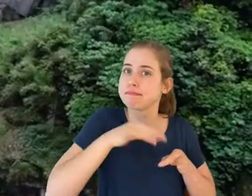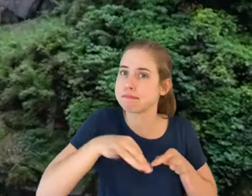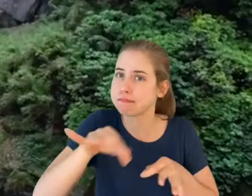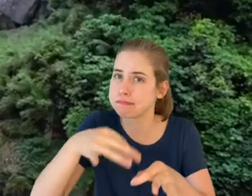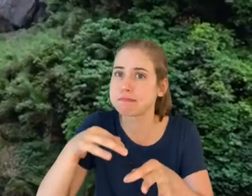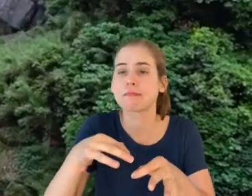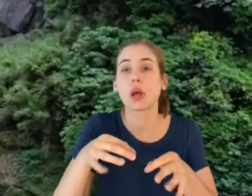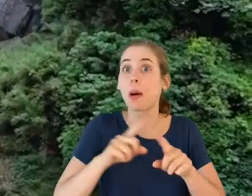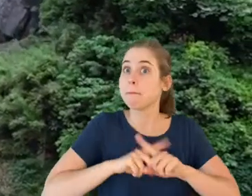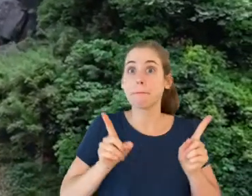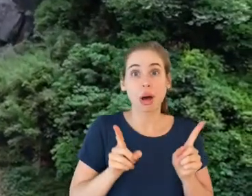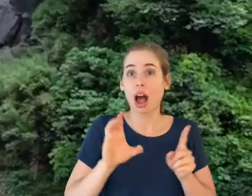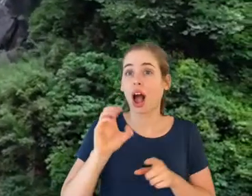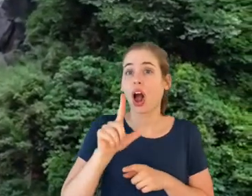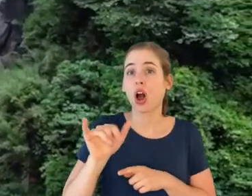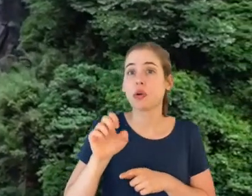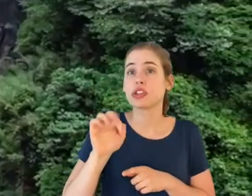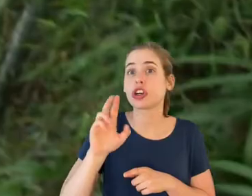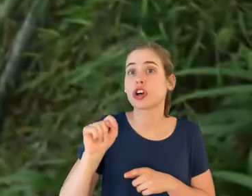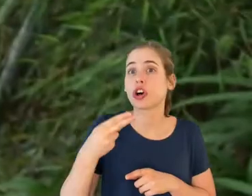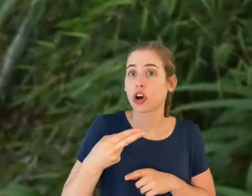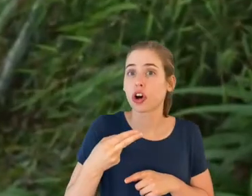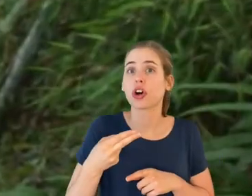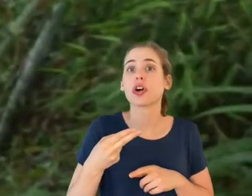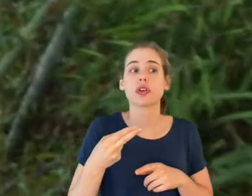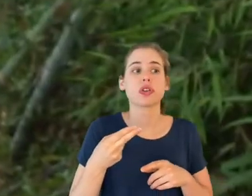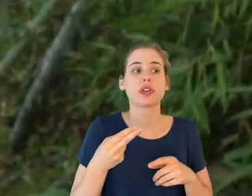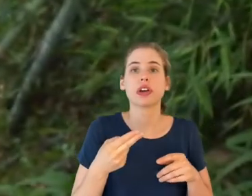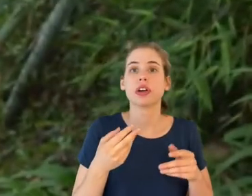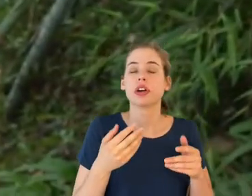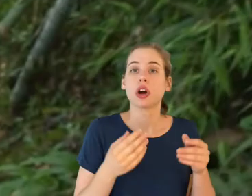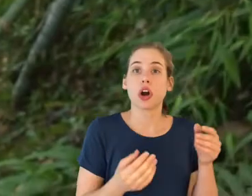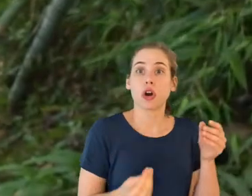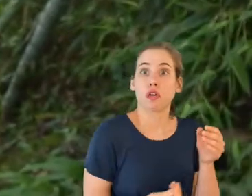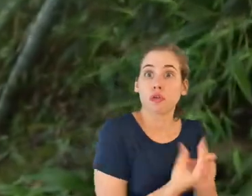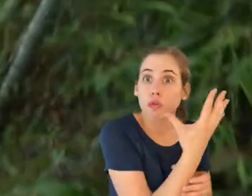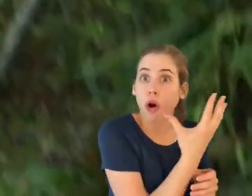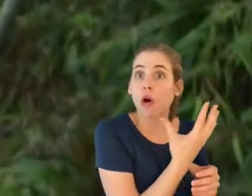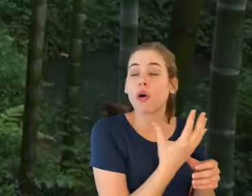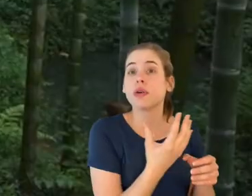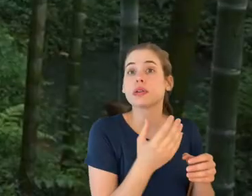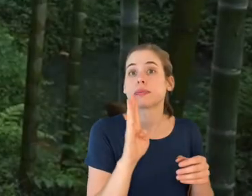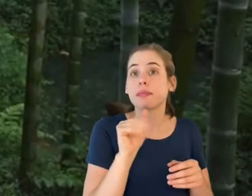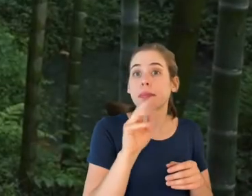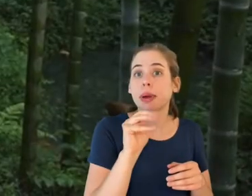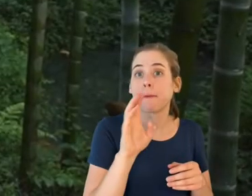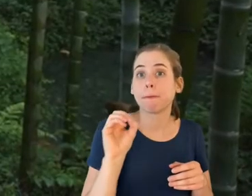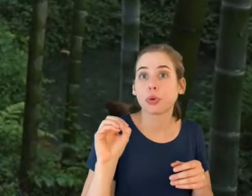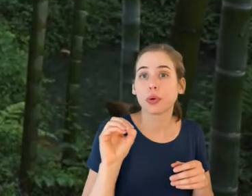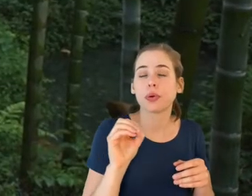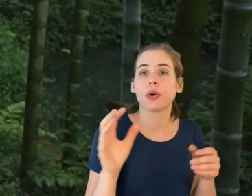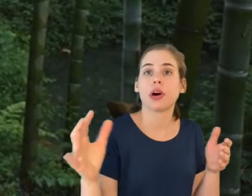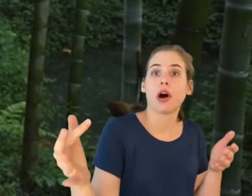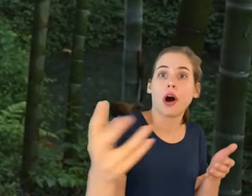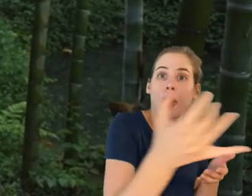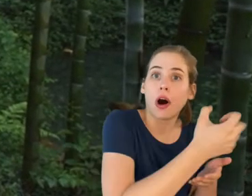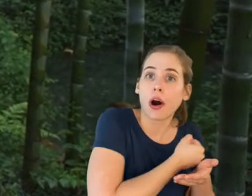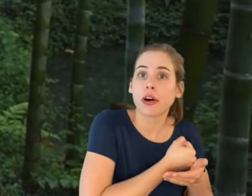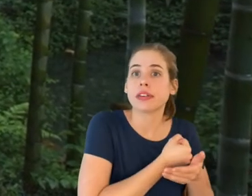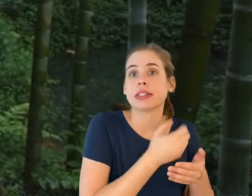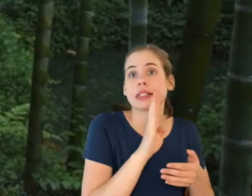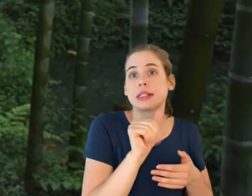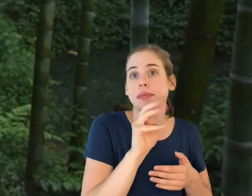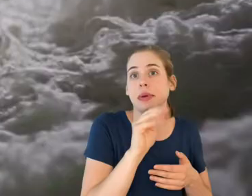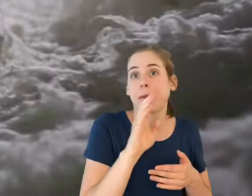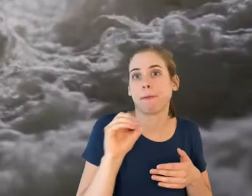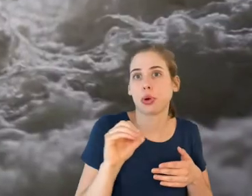not really actually doing the whole manufacturing process. Cozy Earth does. They actually harvest the farms and they are hands-on